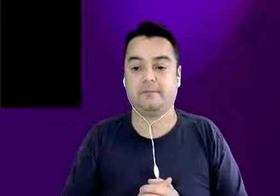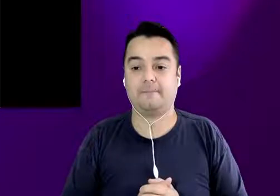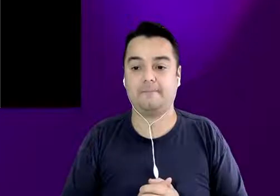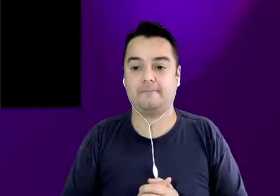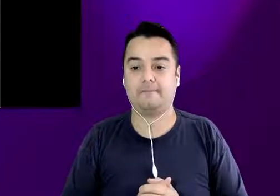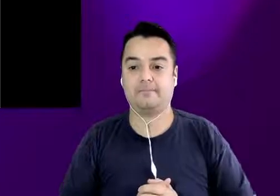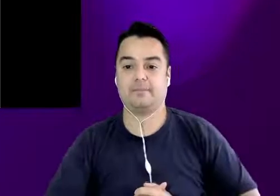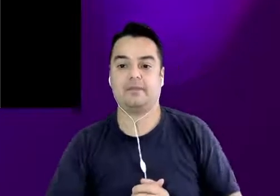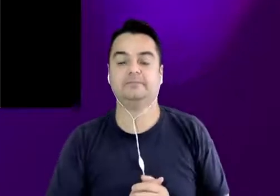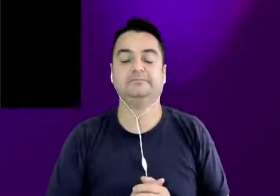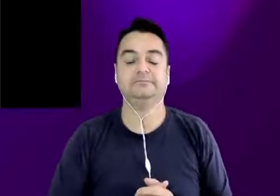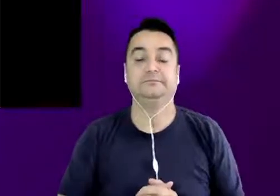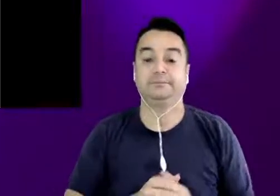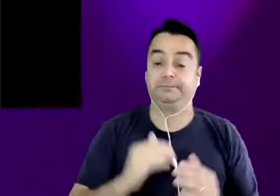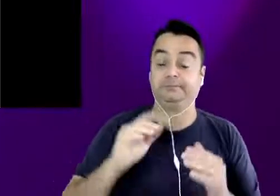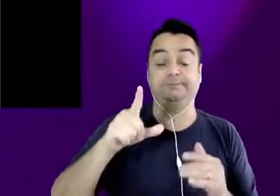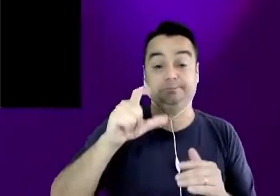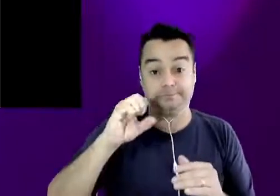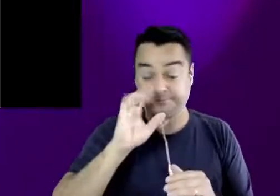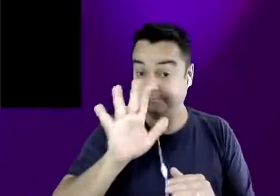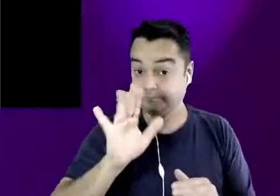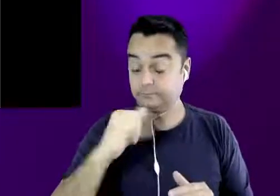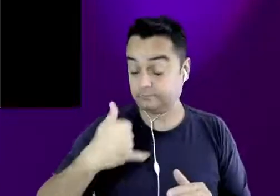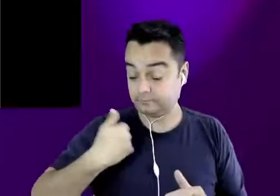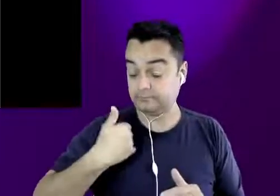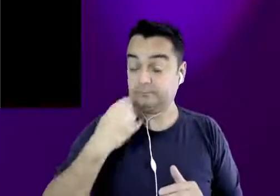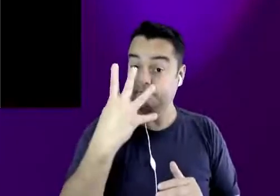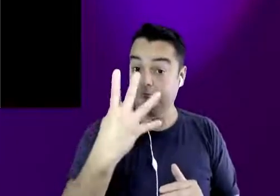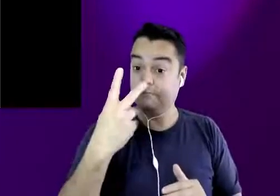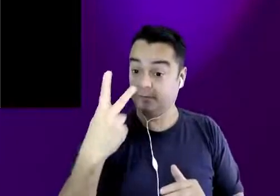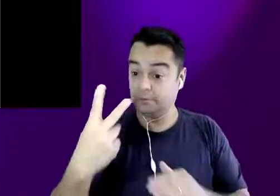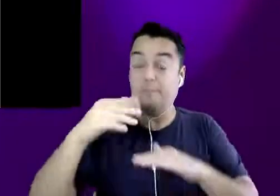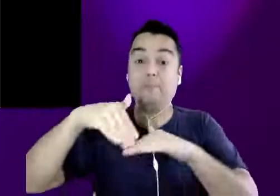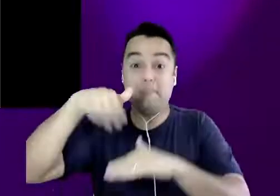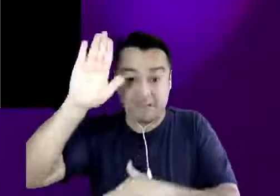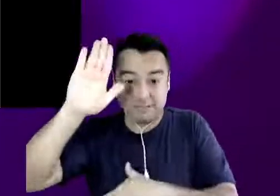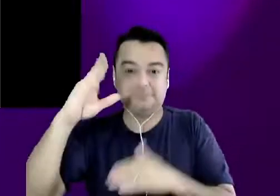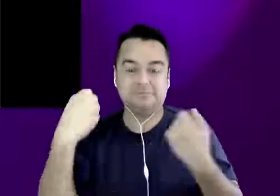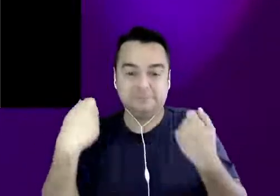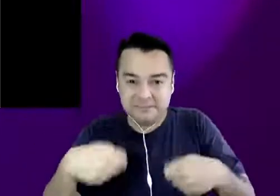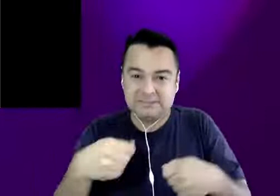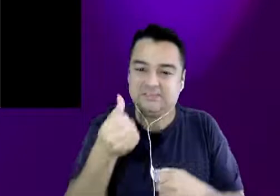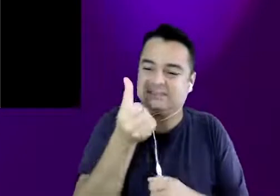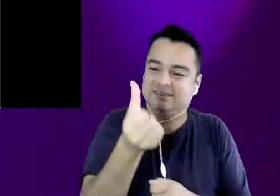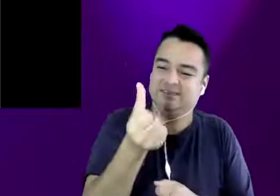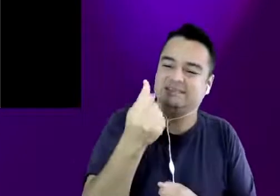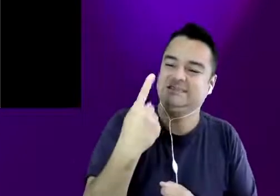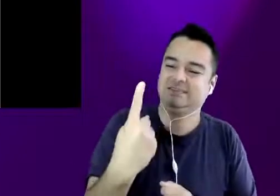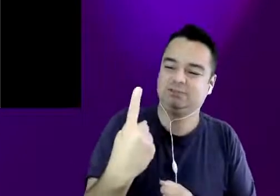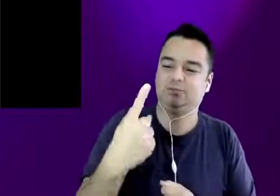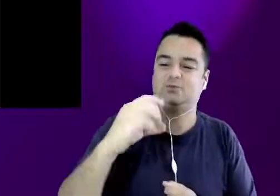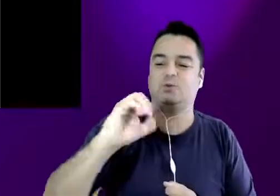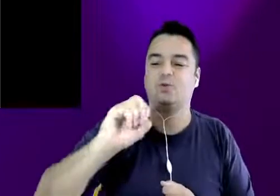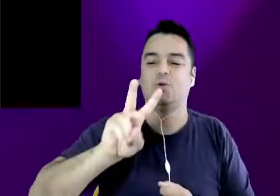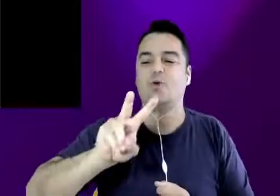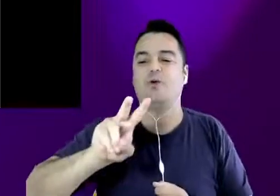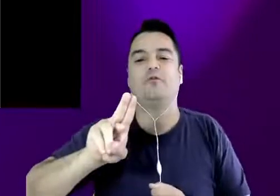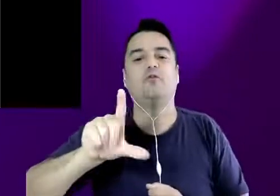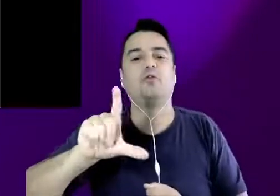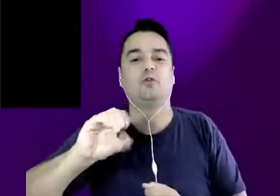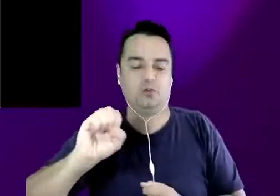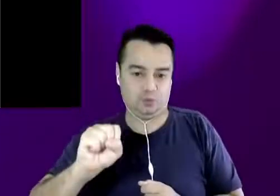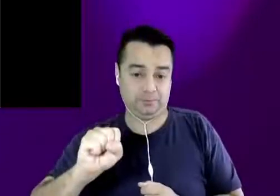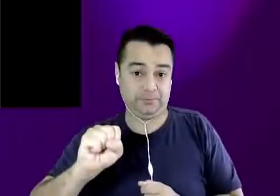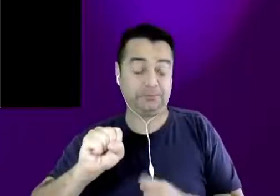especially 42, then you need 60, 61 eggs. So those are discussions that we, as reproductive endocrinologists, we